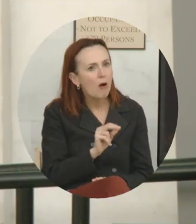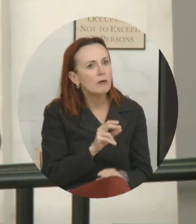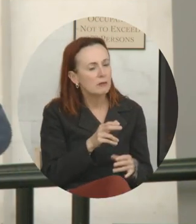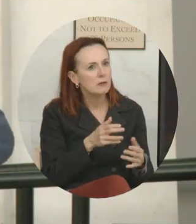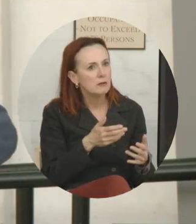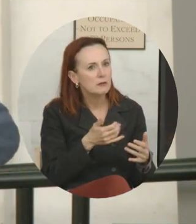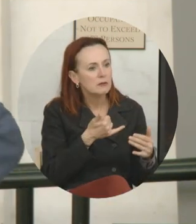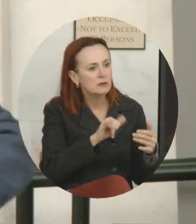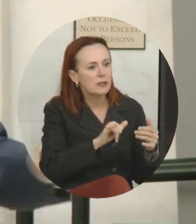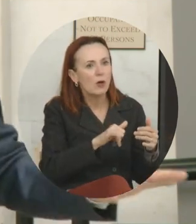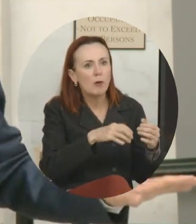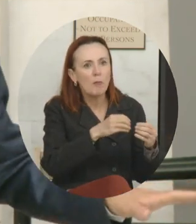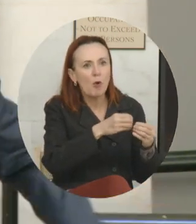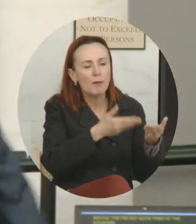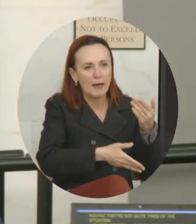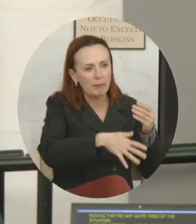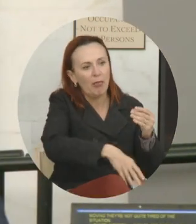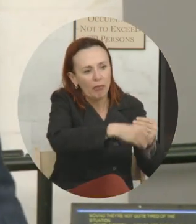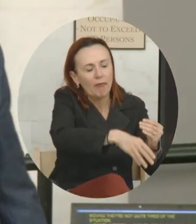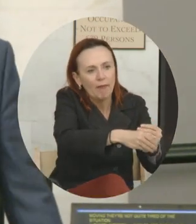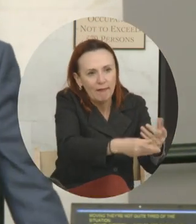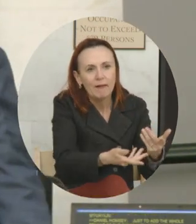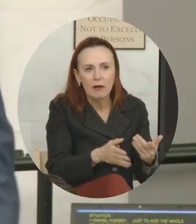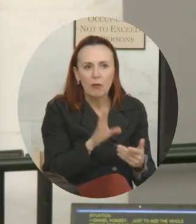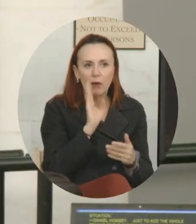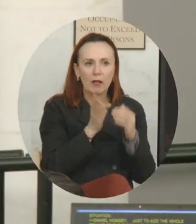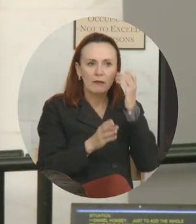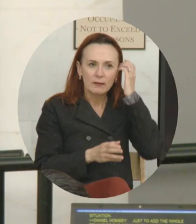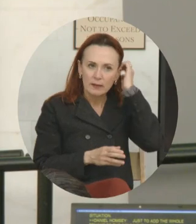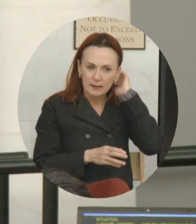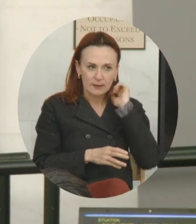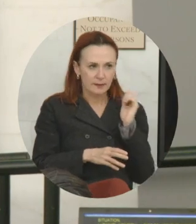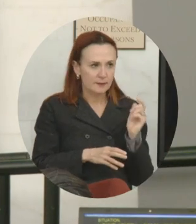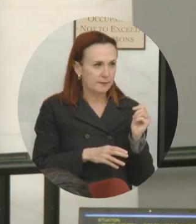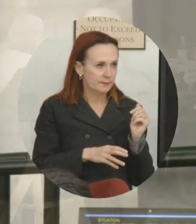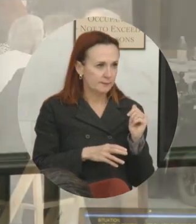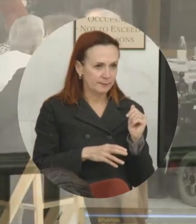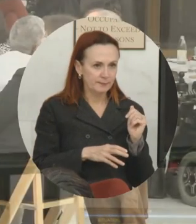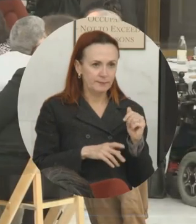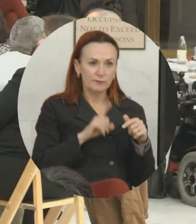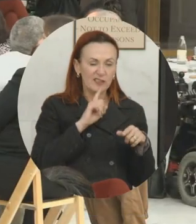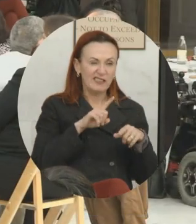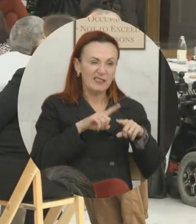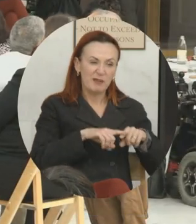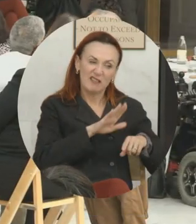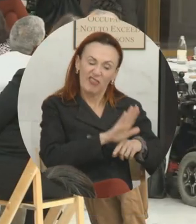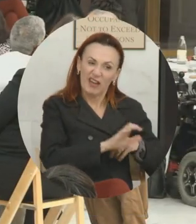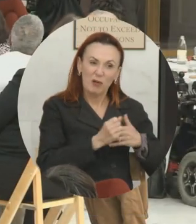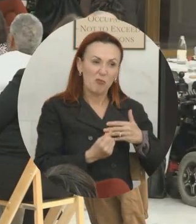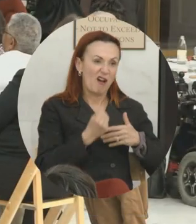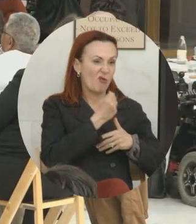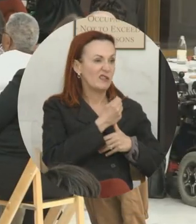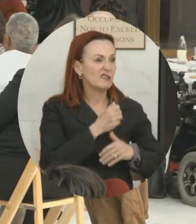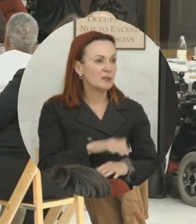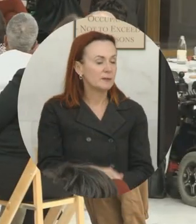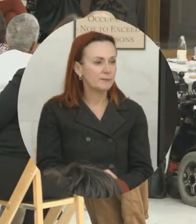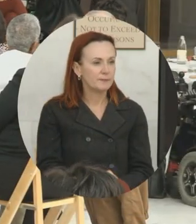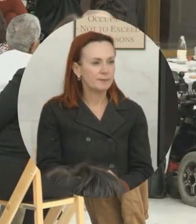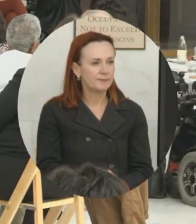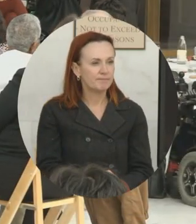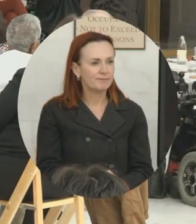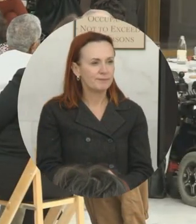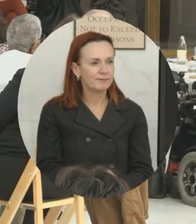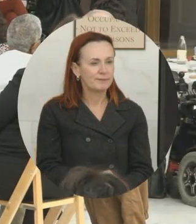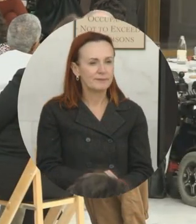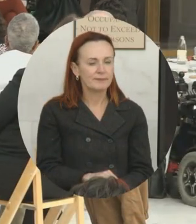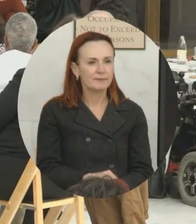that may not be the situation in the community that you're going into at that time, or it may not be their priority. Yeah, I've already got your mic,